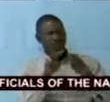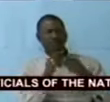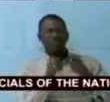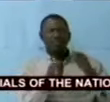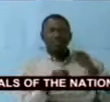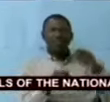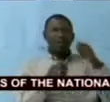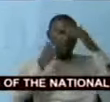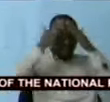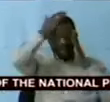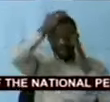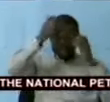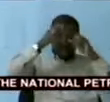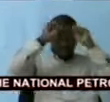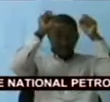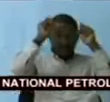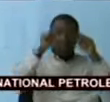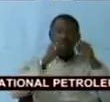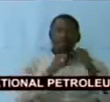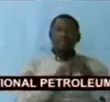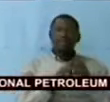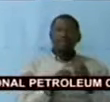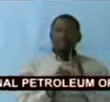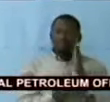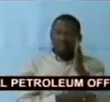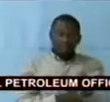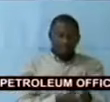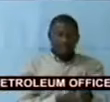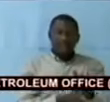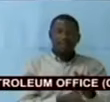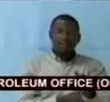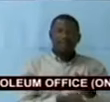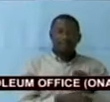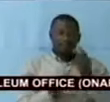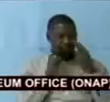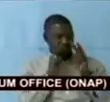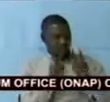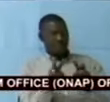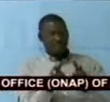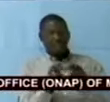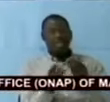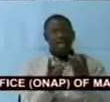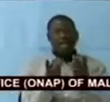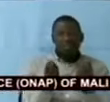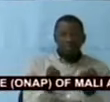of transparency, probity, and accountability. You remember that?